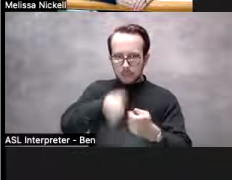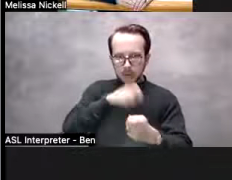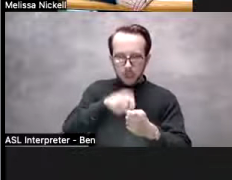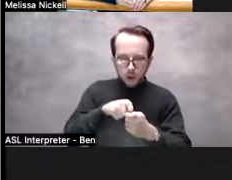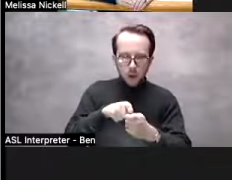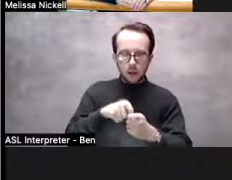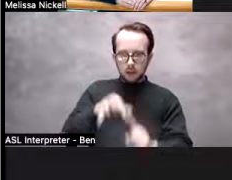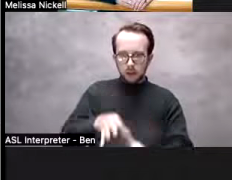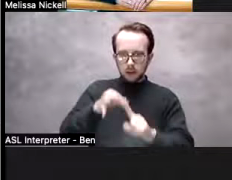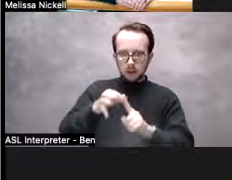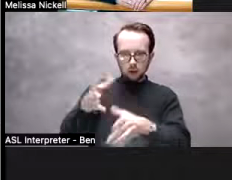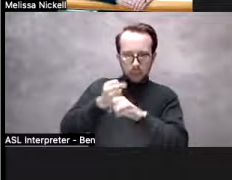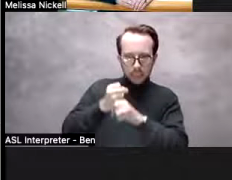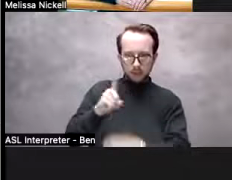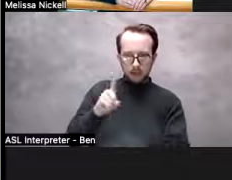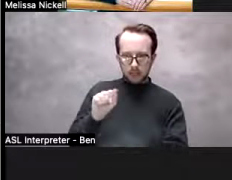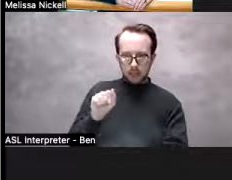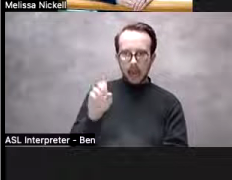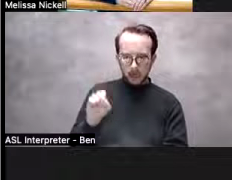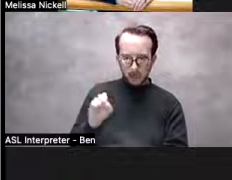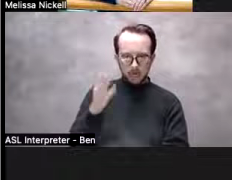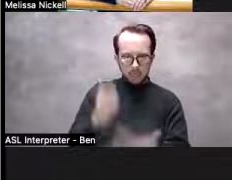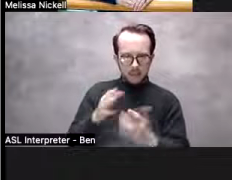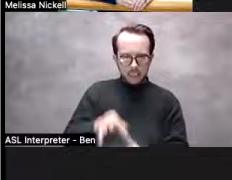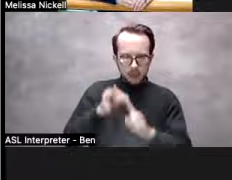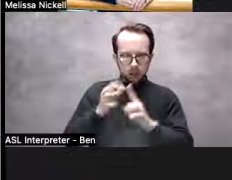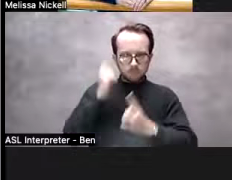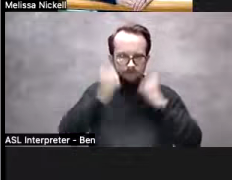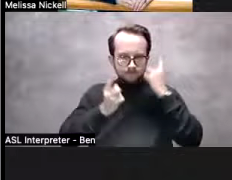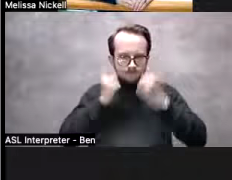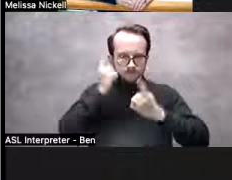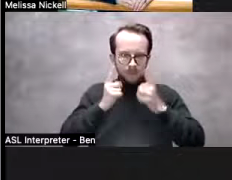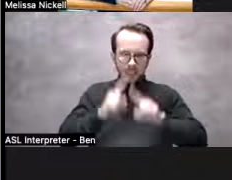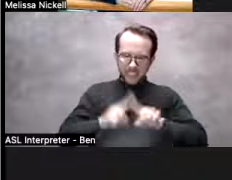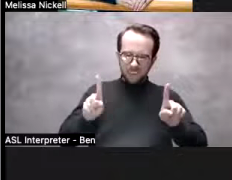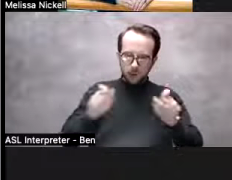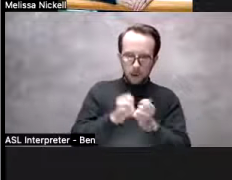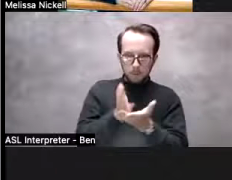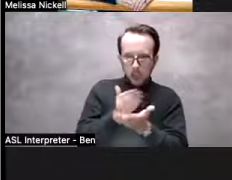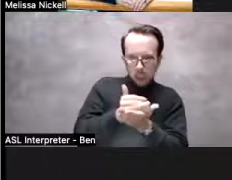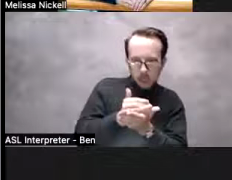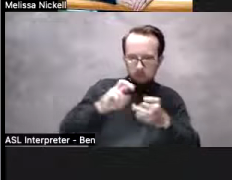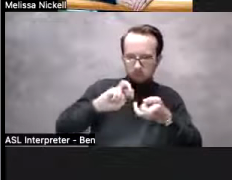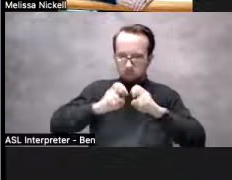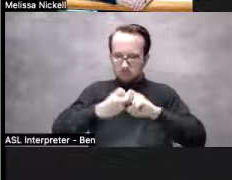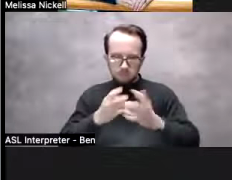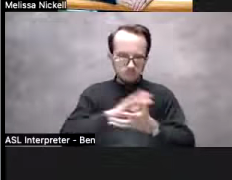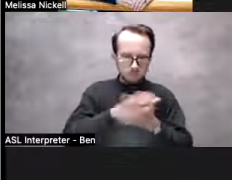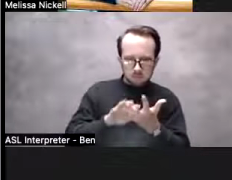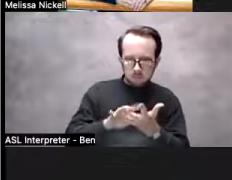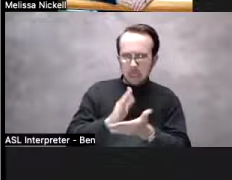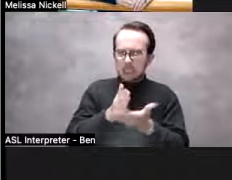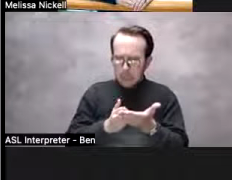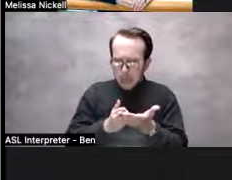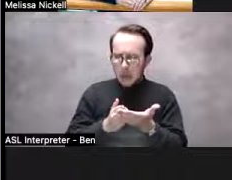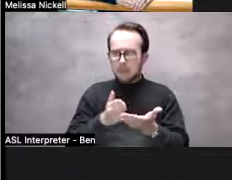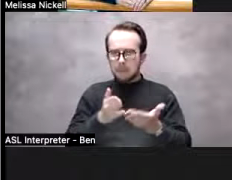may have some additional considerations, there may be differences in budget issues, but there's some variation